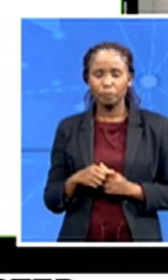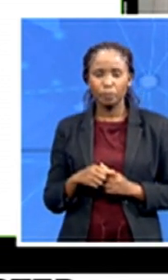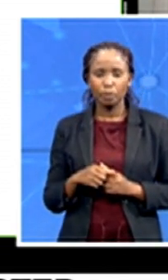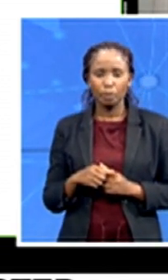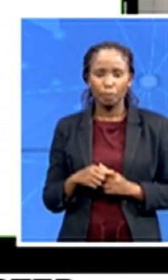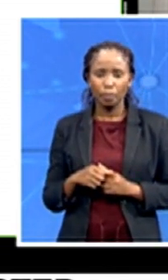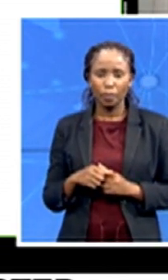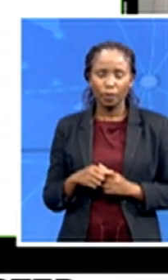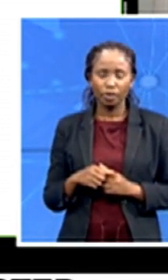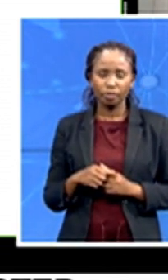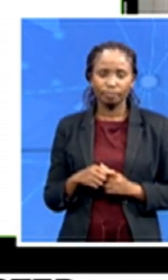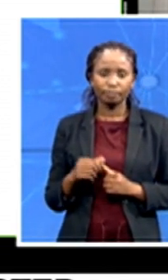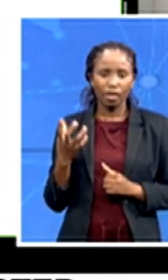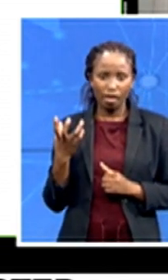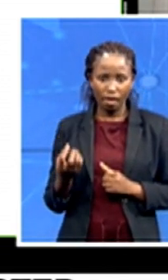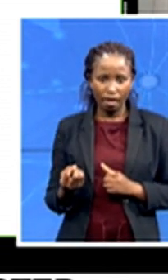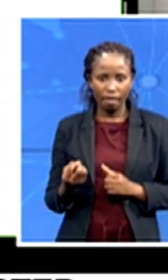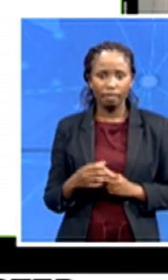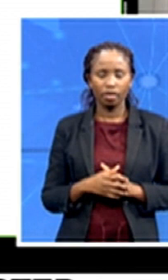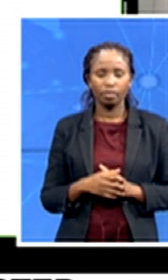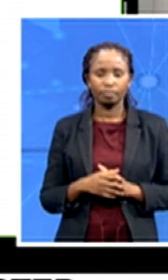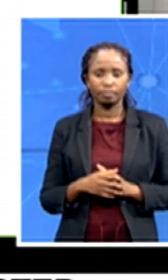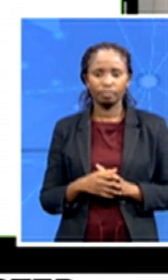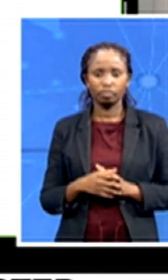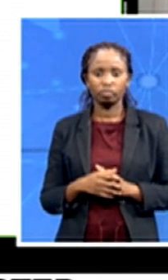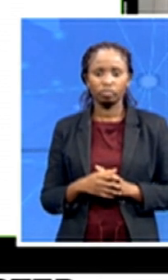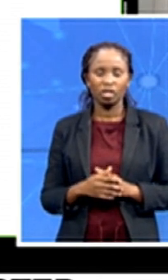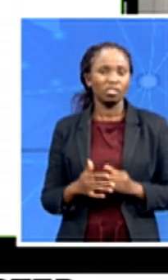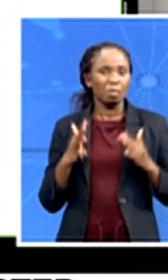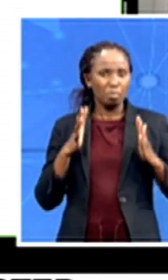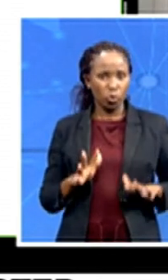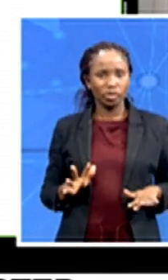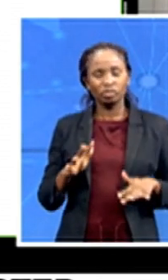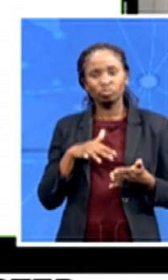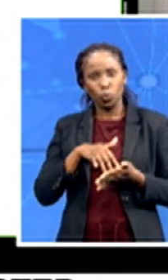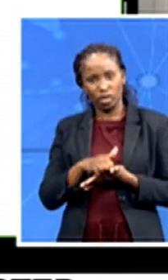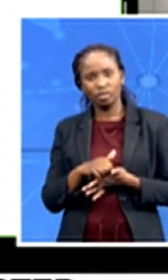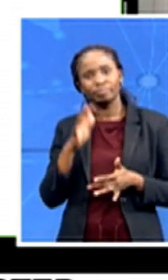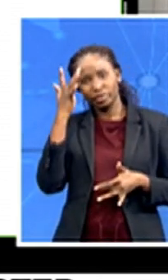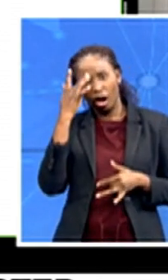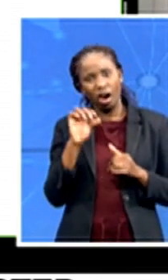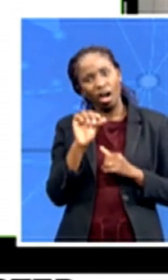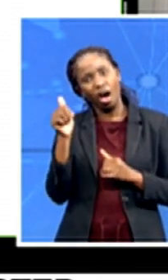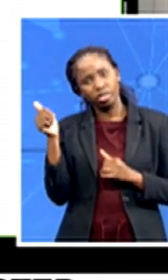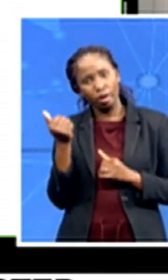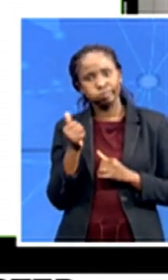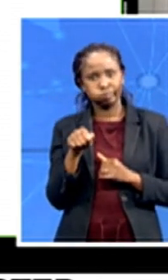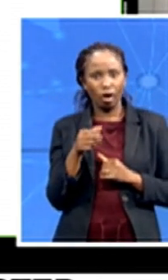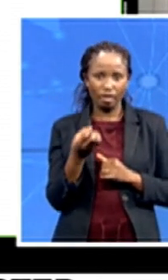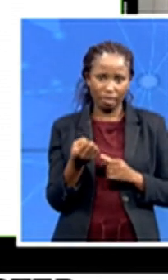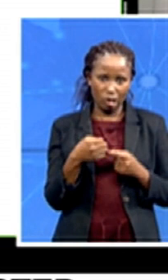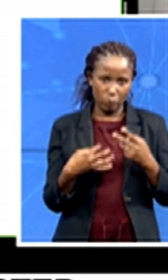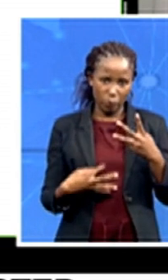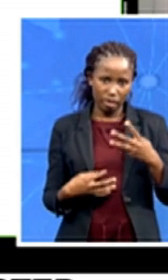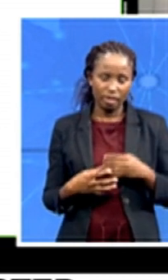chronic comorbid conditions in virtually all of them. And what we also